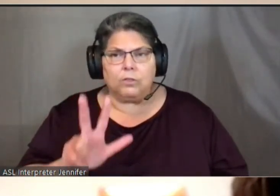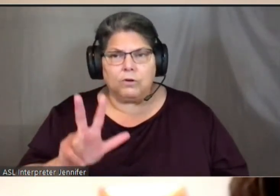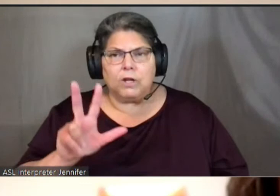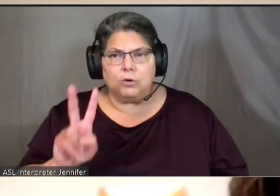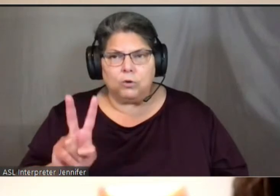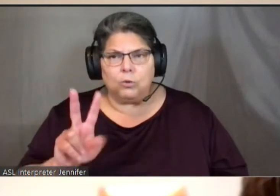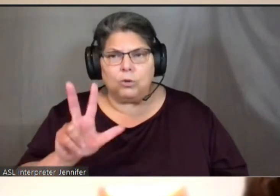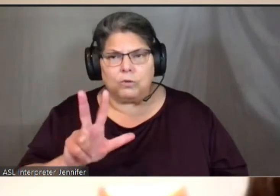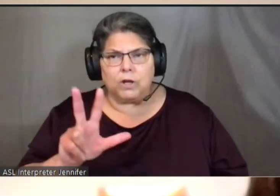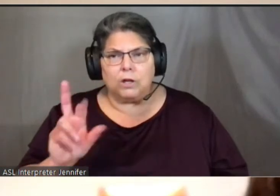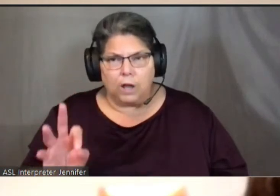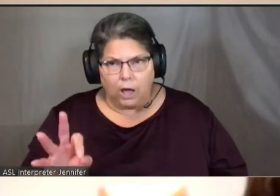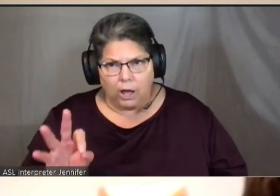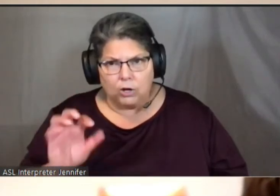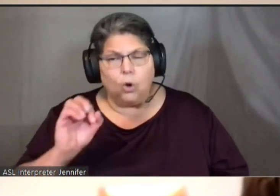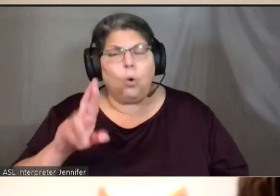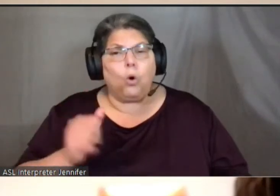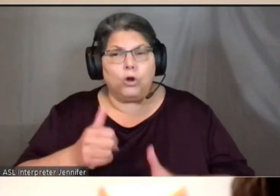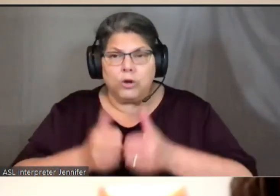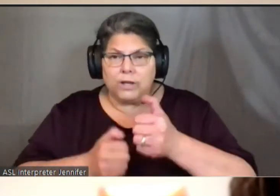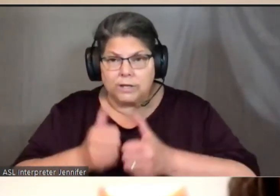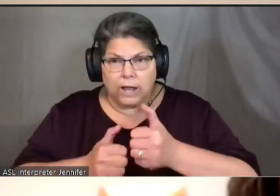707-467-3239, or you can text them at